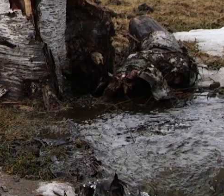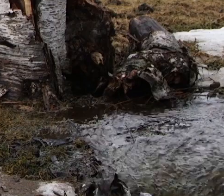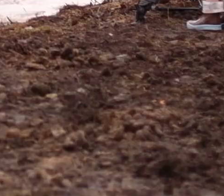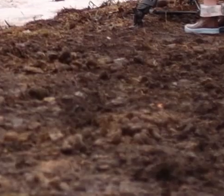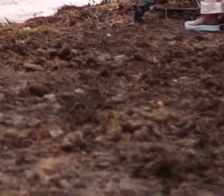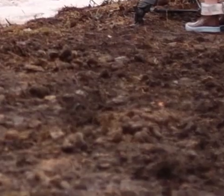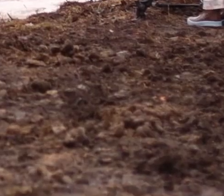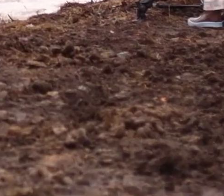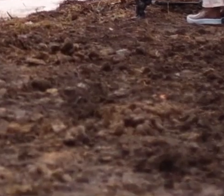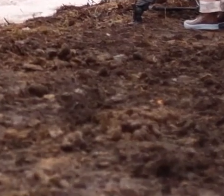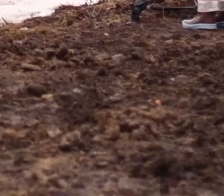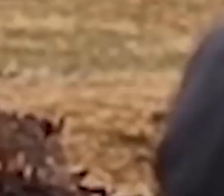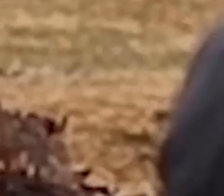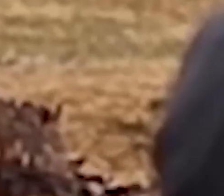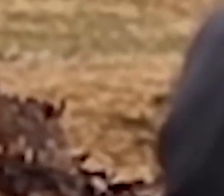strikes.